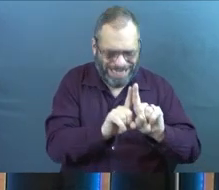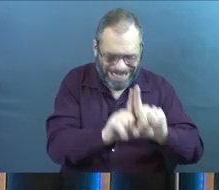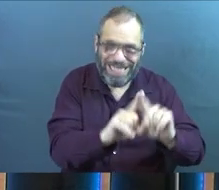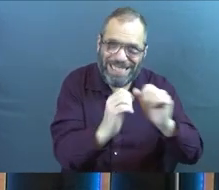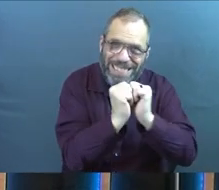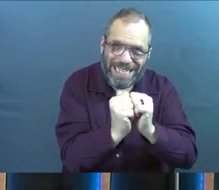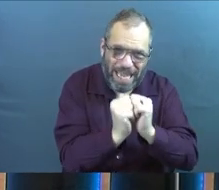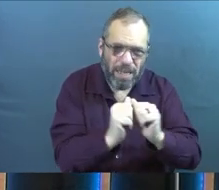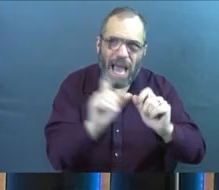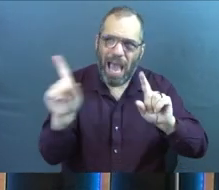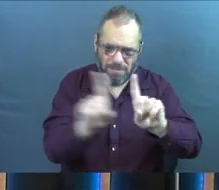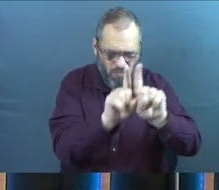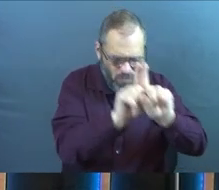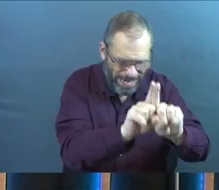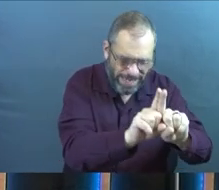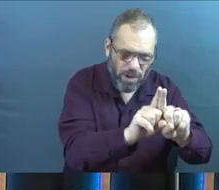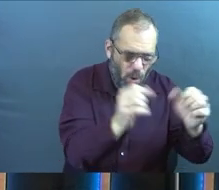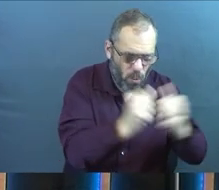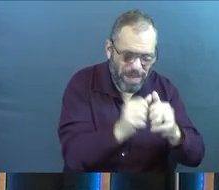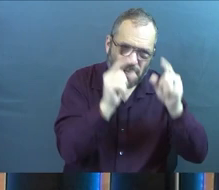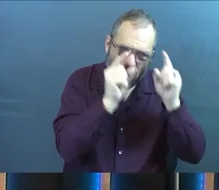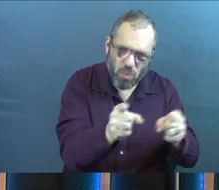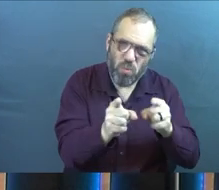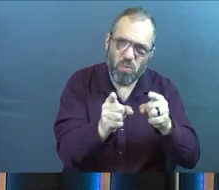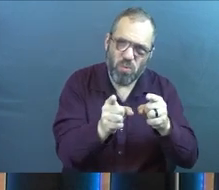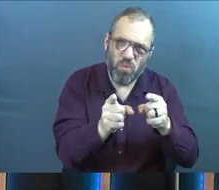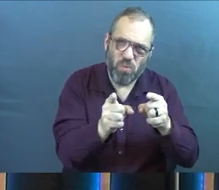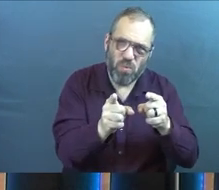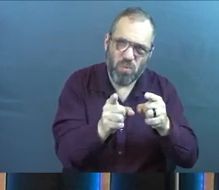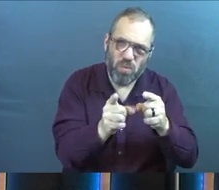together. I'm right here with you.